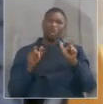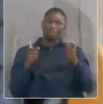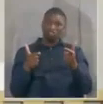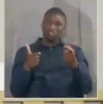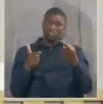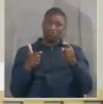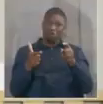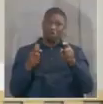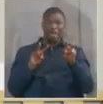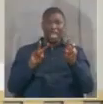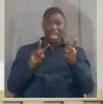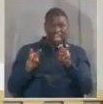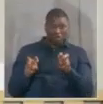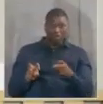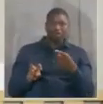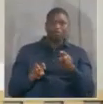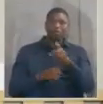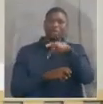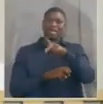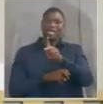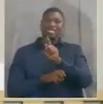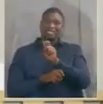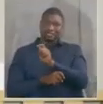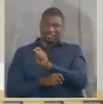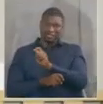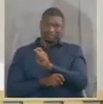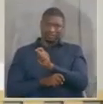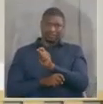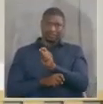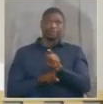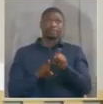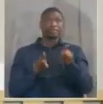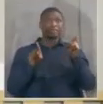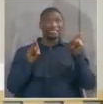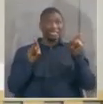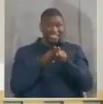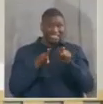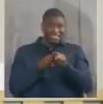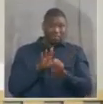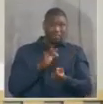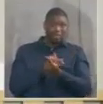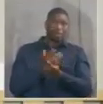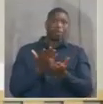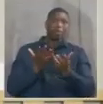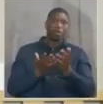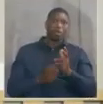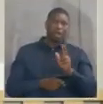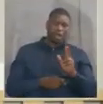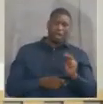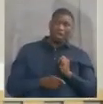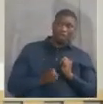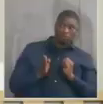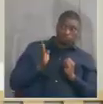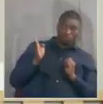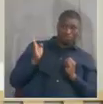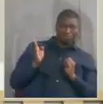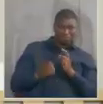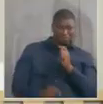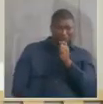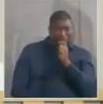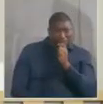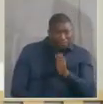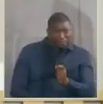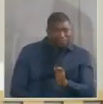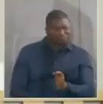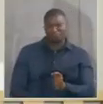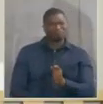of inquiry into political killings in the same province of KwaZulu-Natal, which is not the case